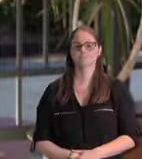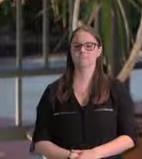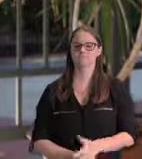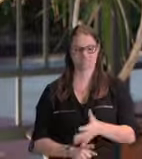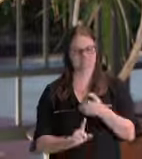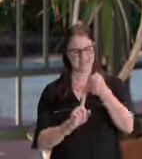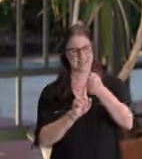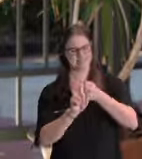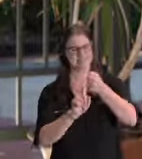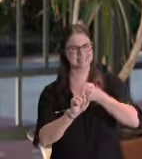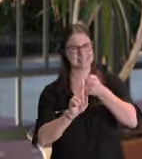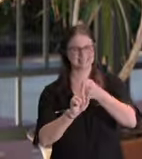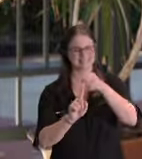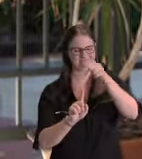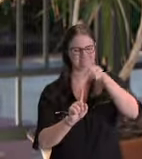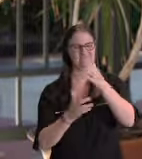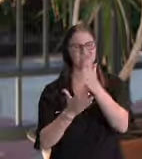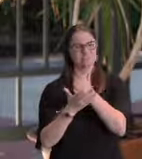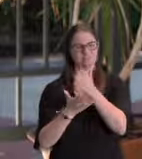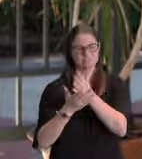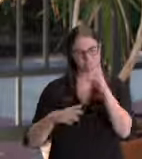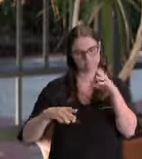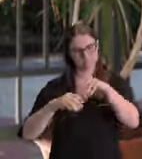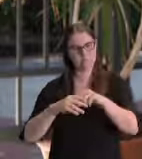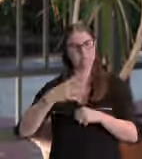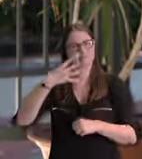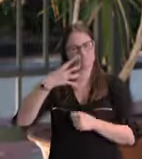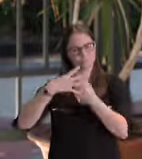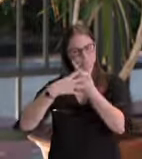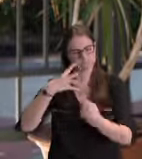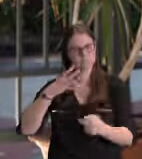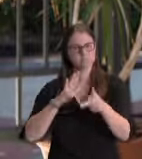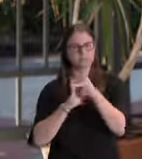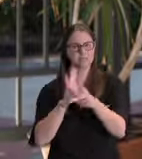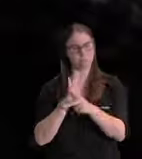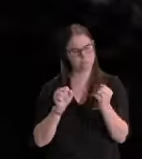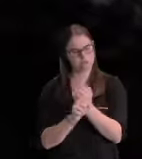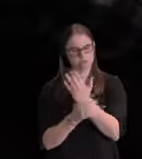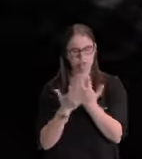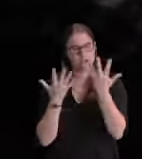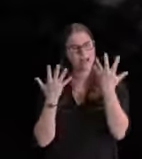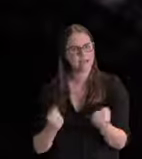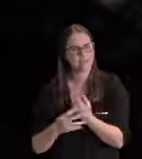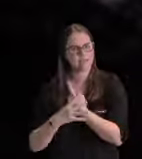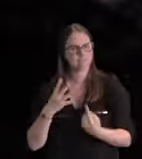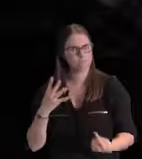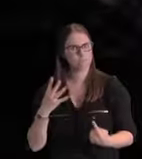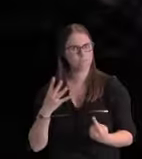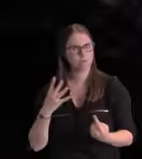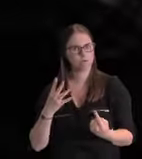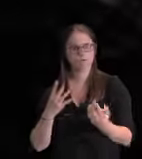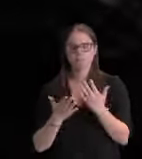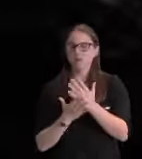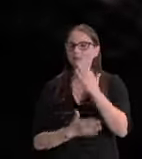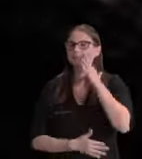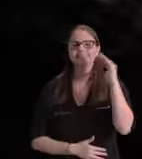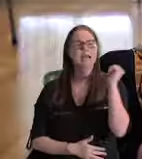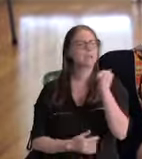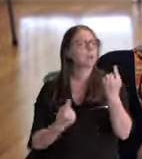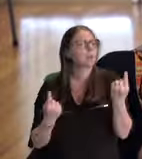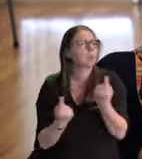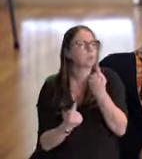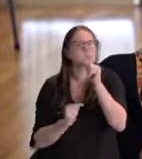Advocacy actually underpins those 4 principles and makes sure that they're put in place. Everybody really, no matter who they